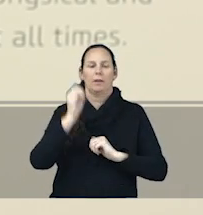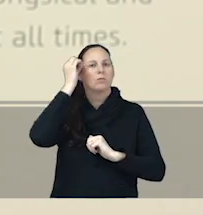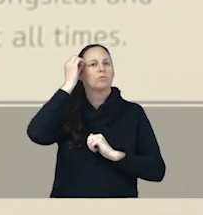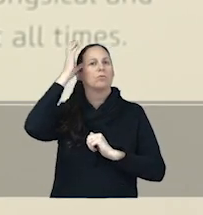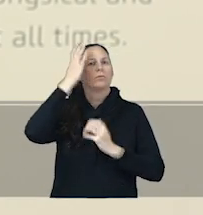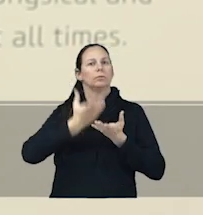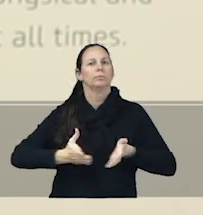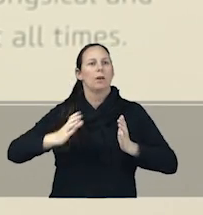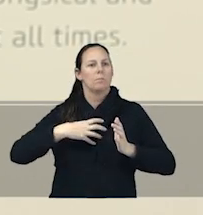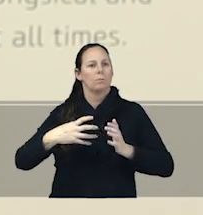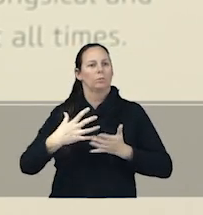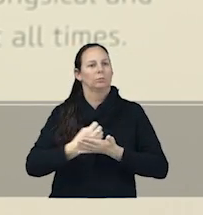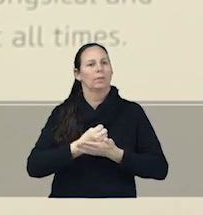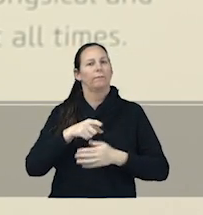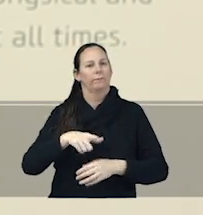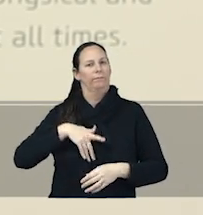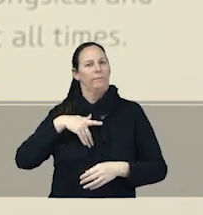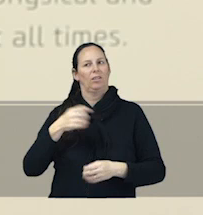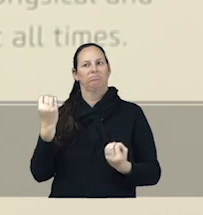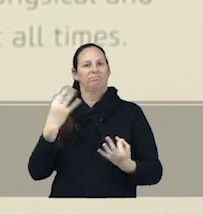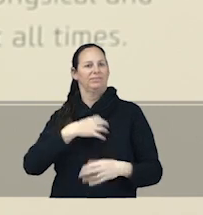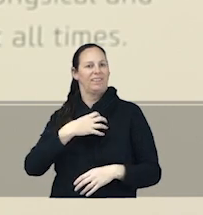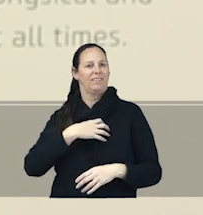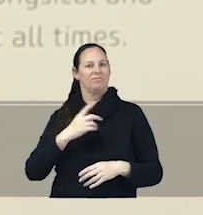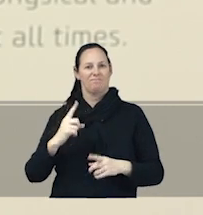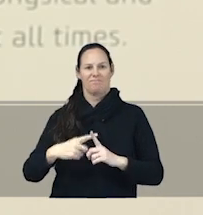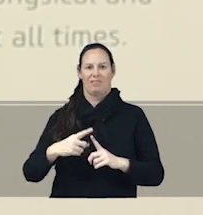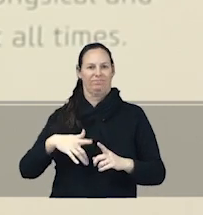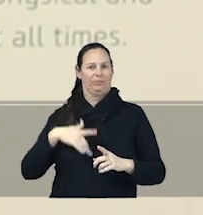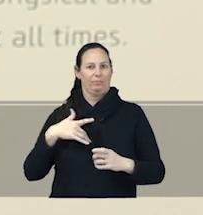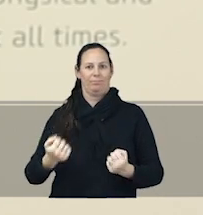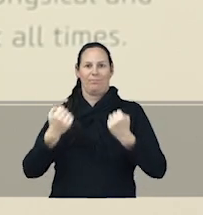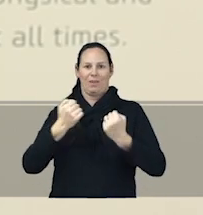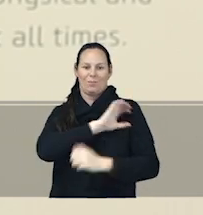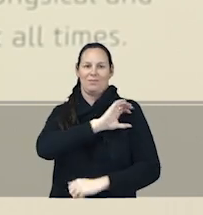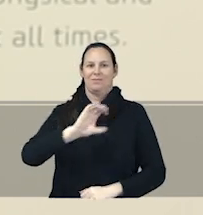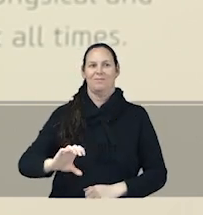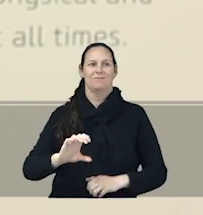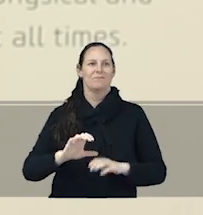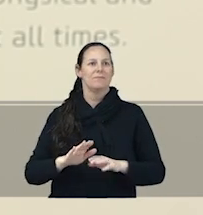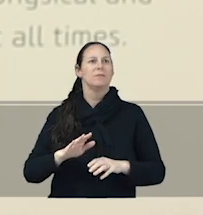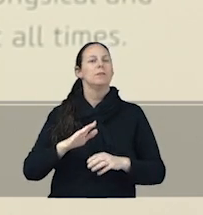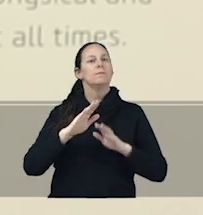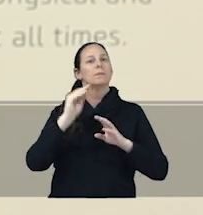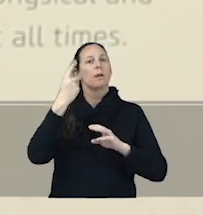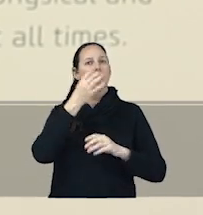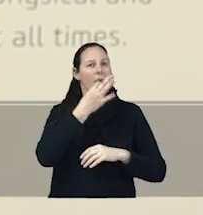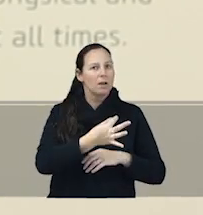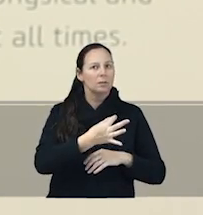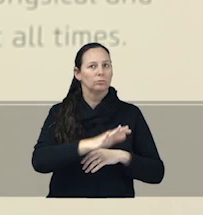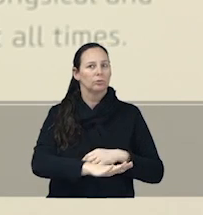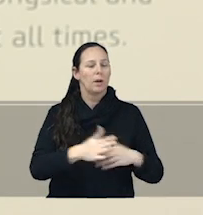taught to children. They're not threatening, they're not frightening, but they're very empowering and that's how we fill the basket of knowledge.